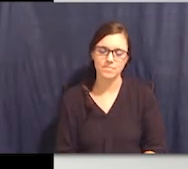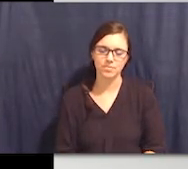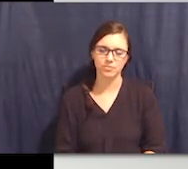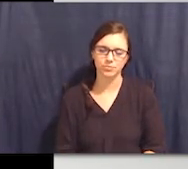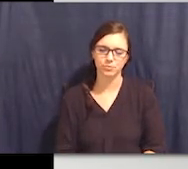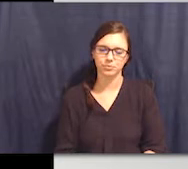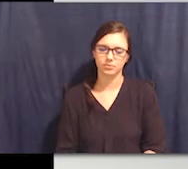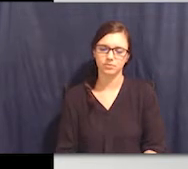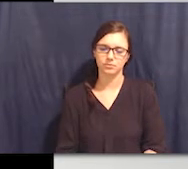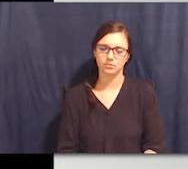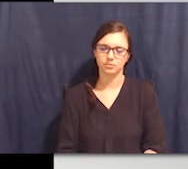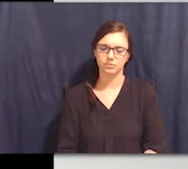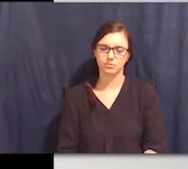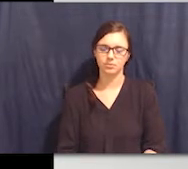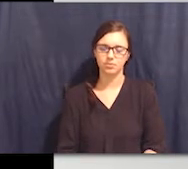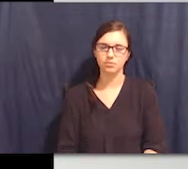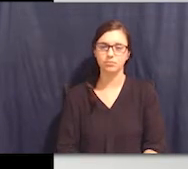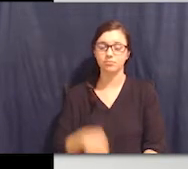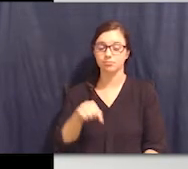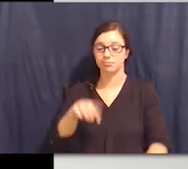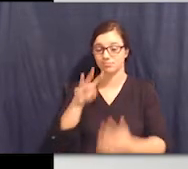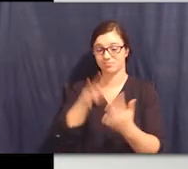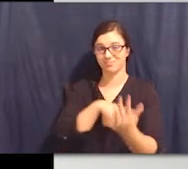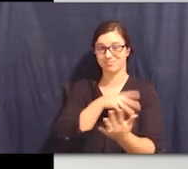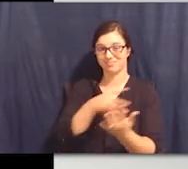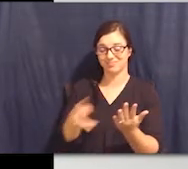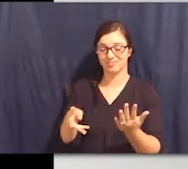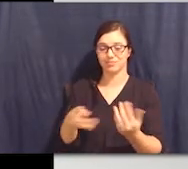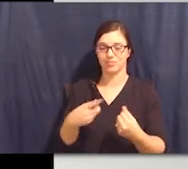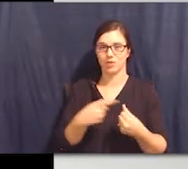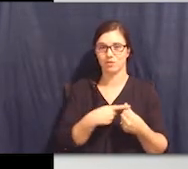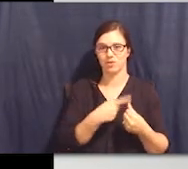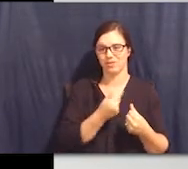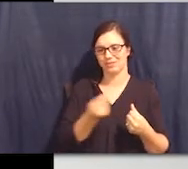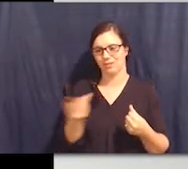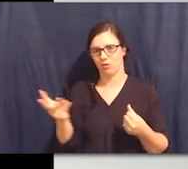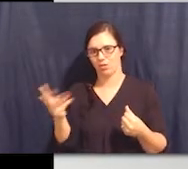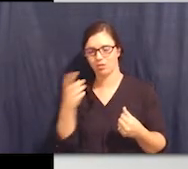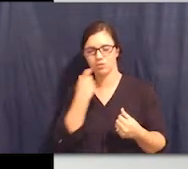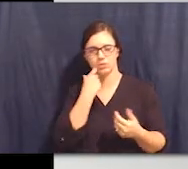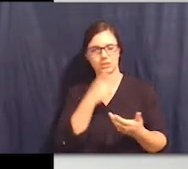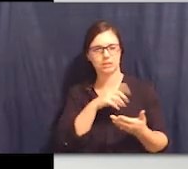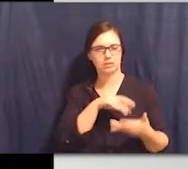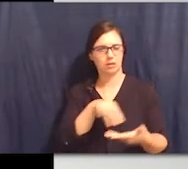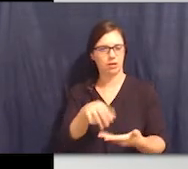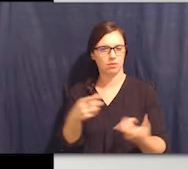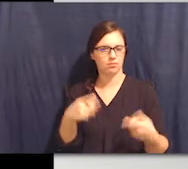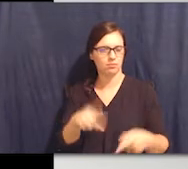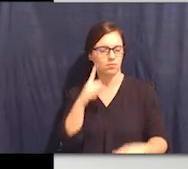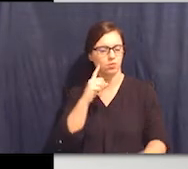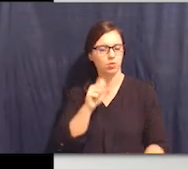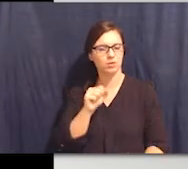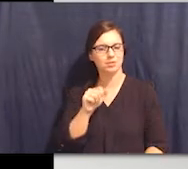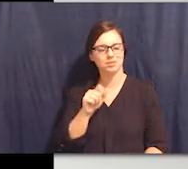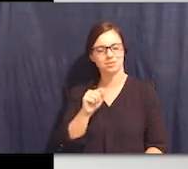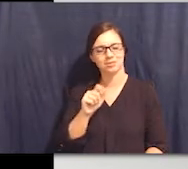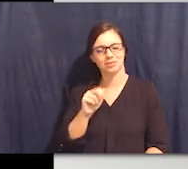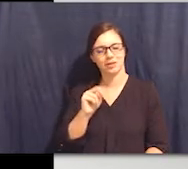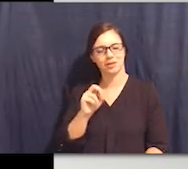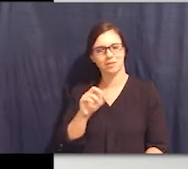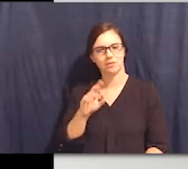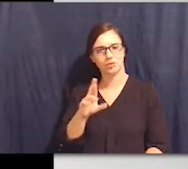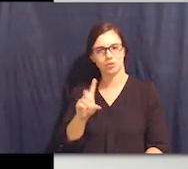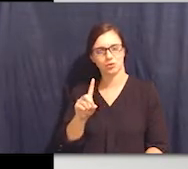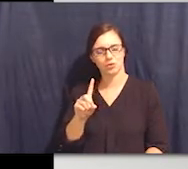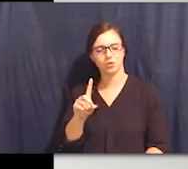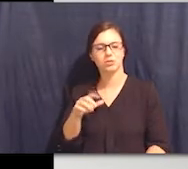So this is the first of a couple slides on a recent study conducted at Stanford University at the behest of the